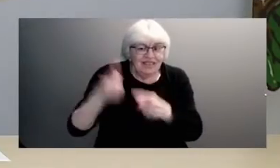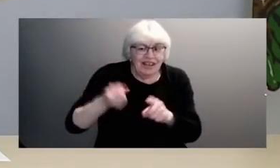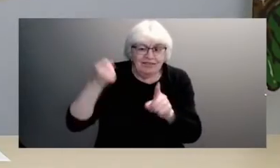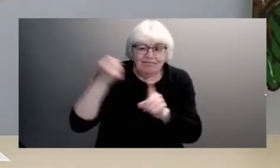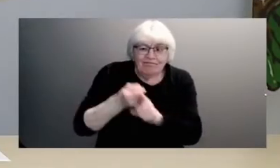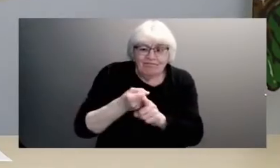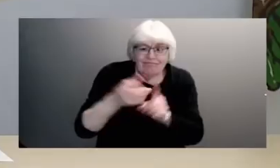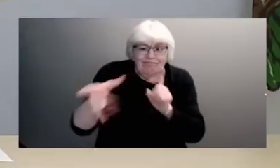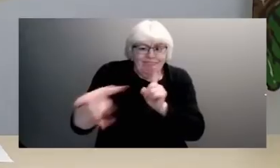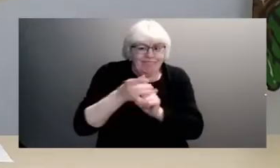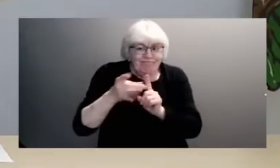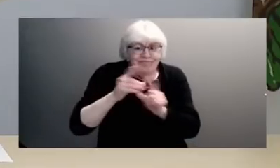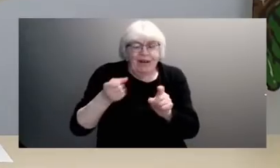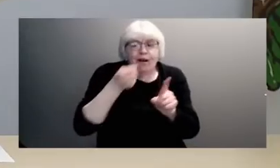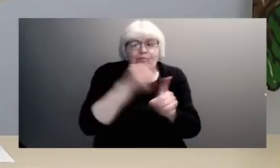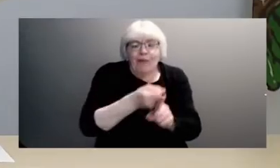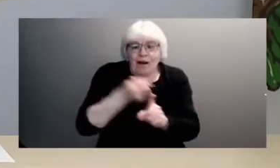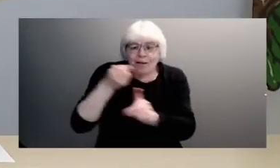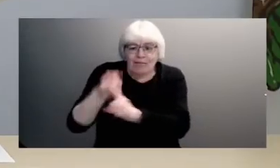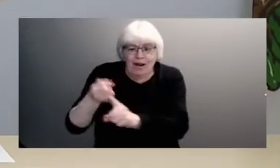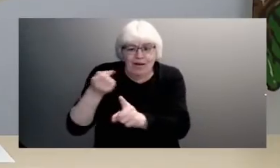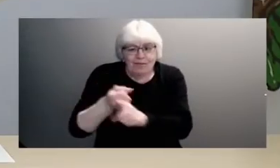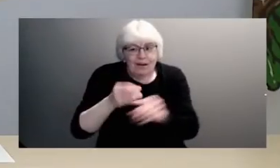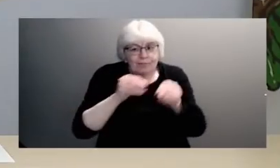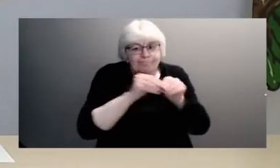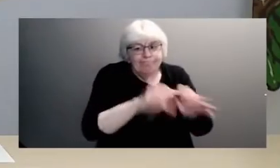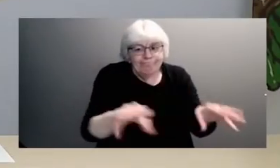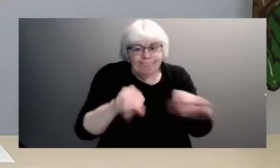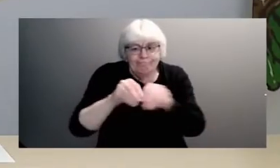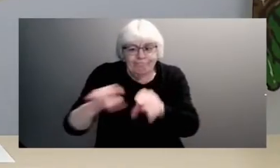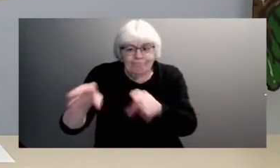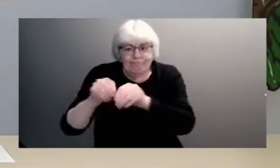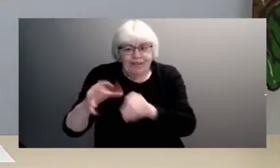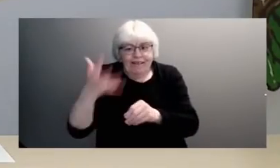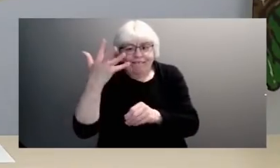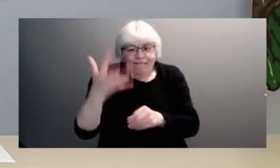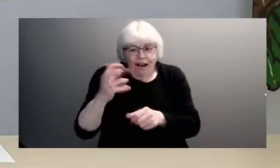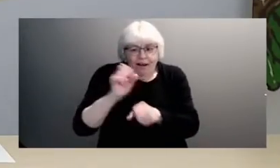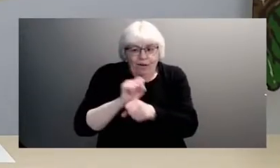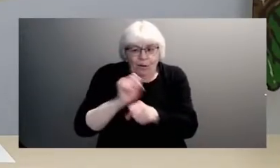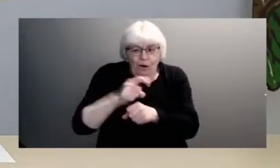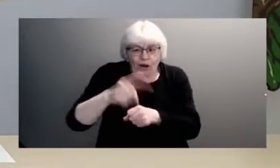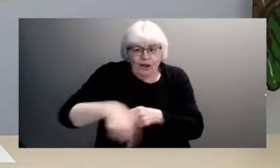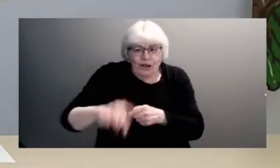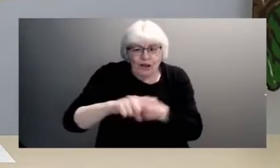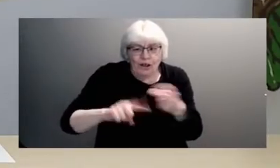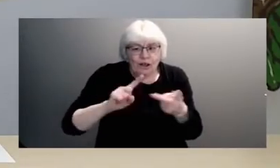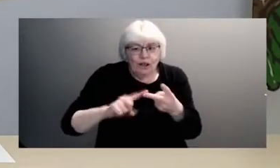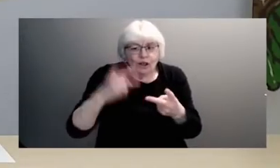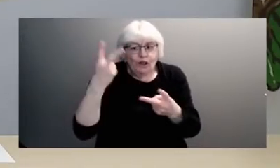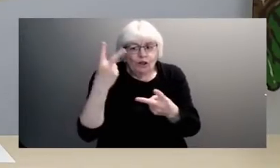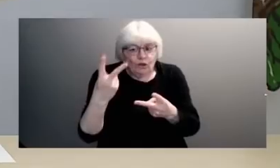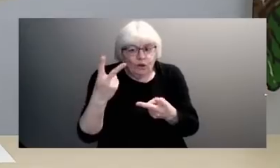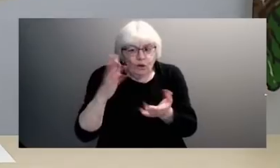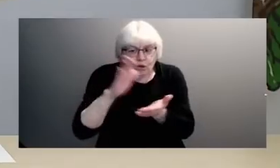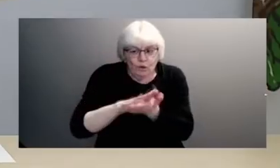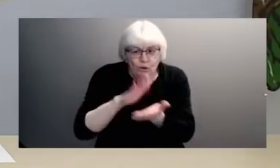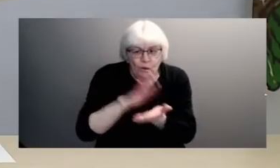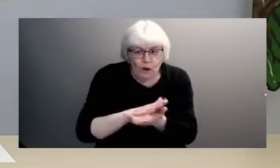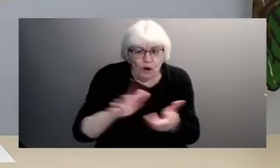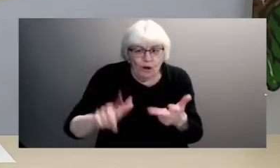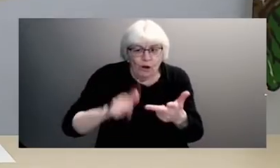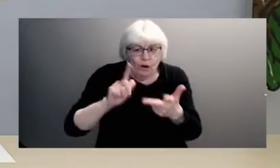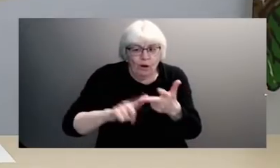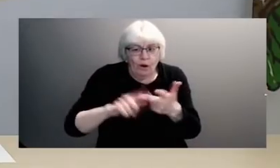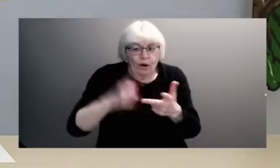schools, 1 group home, and other cases have impacted 2 early learning childcare centers and